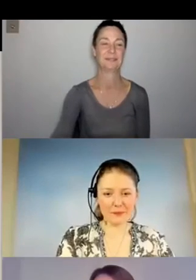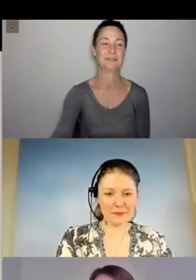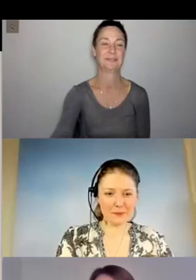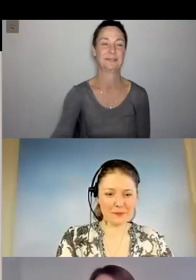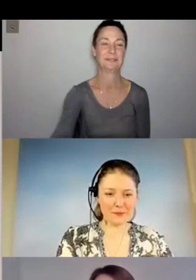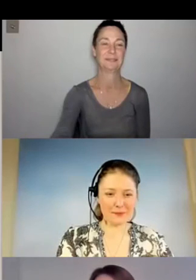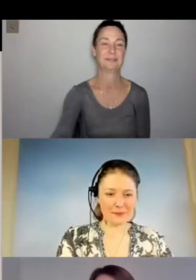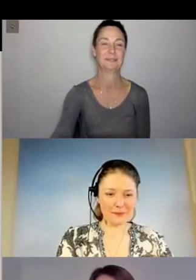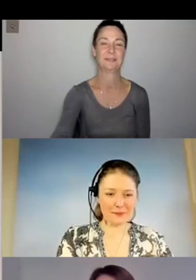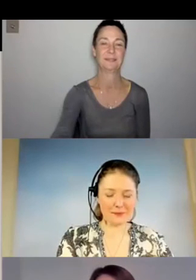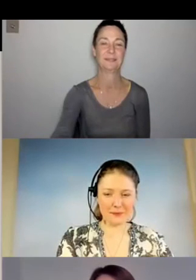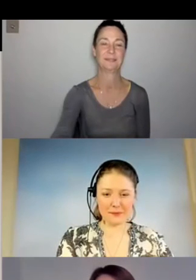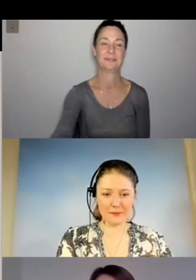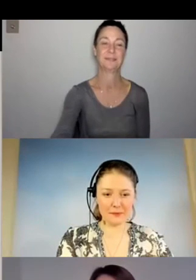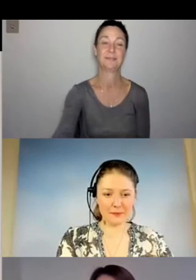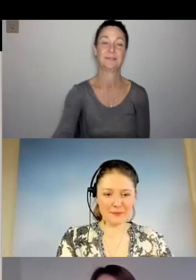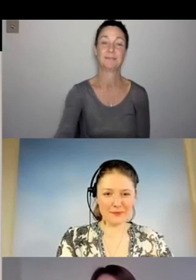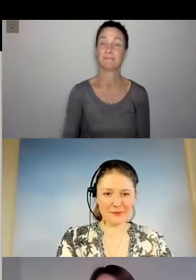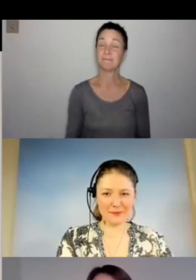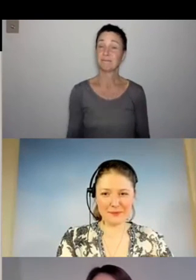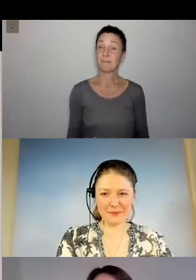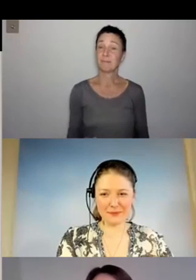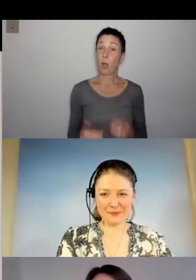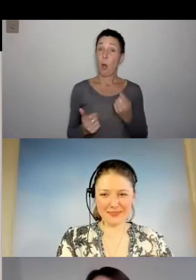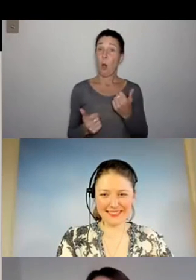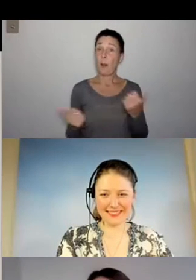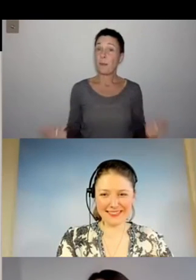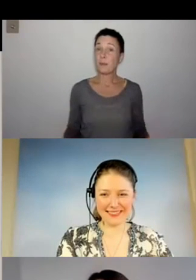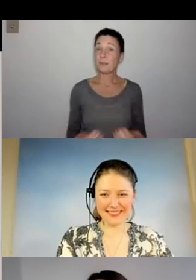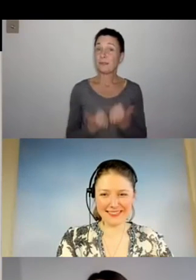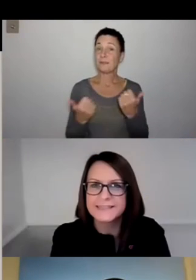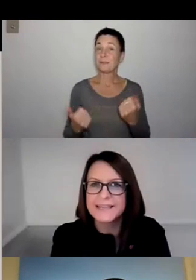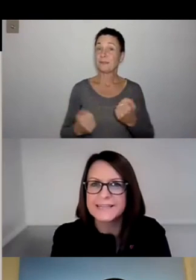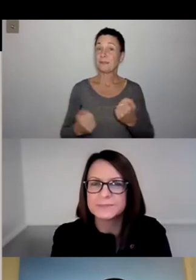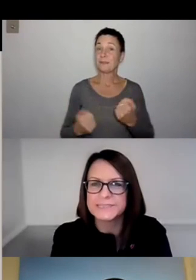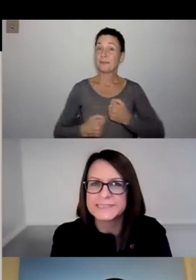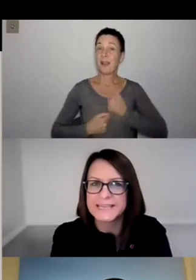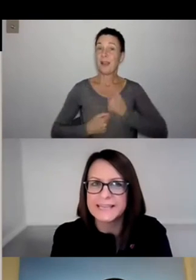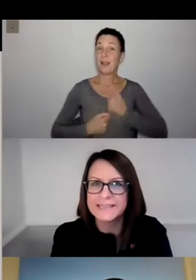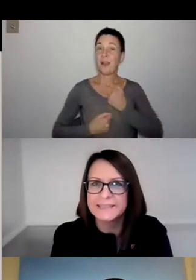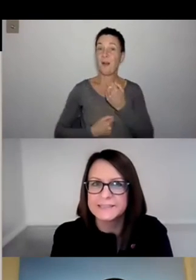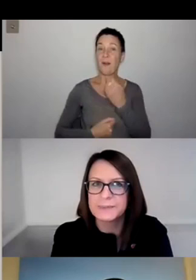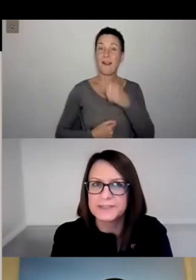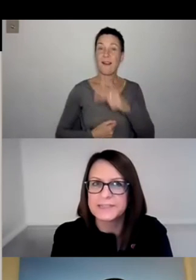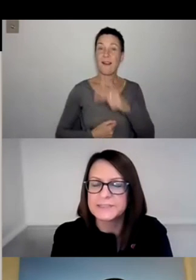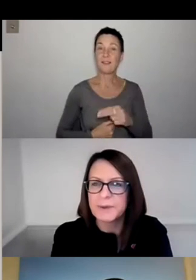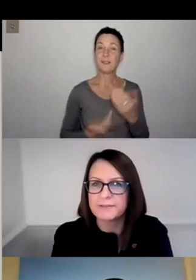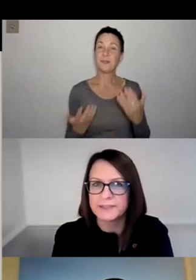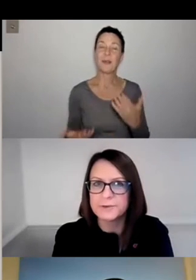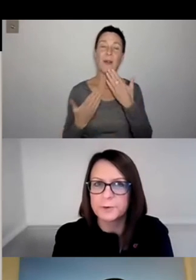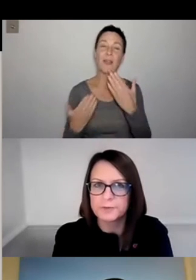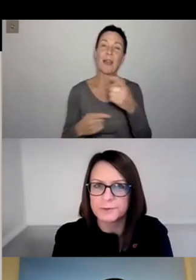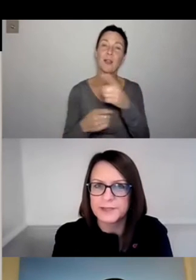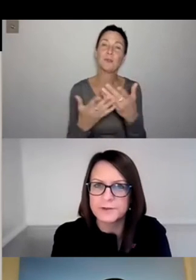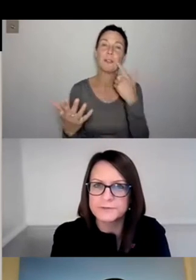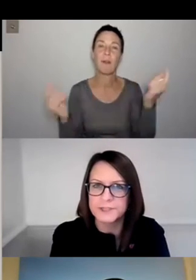So that brings us almost to the end of our afternoon now. Thank you so much for your attendance and engagement today. It's been an inspiring